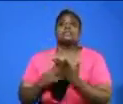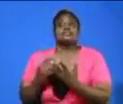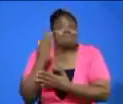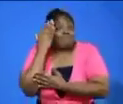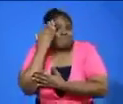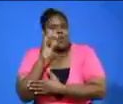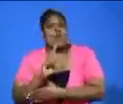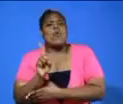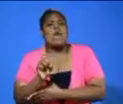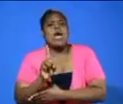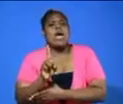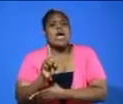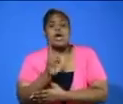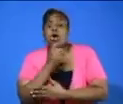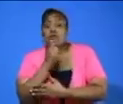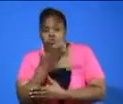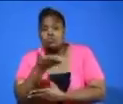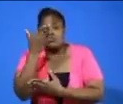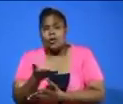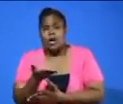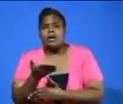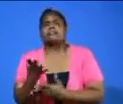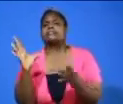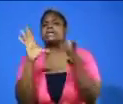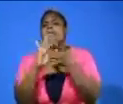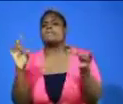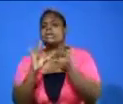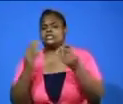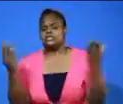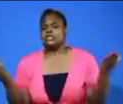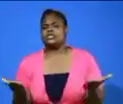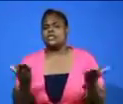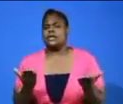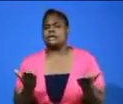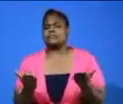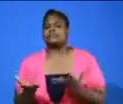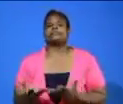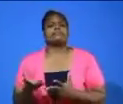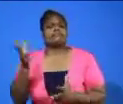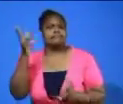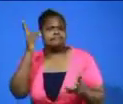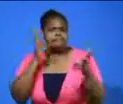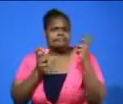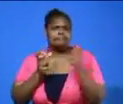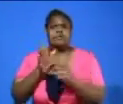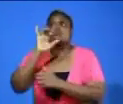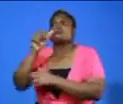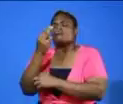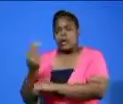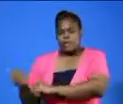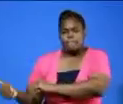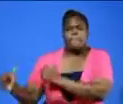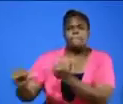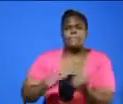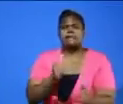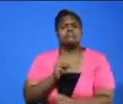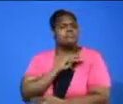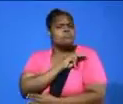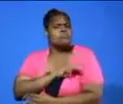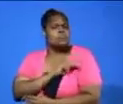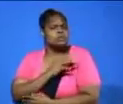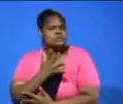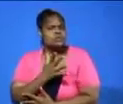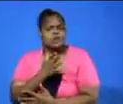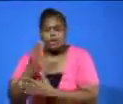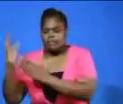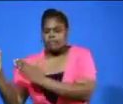are, but there's a word here for you. Listen to me. John the Baptist, his mission was